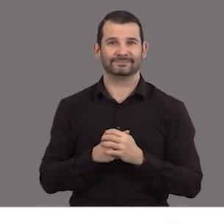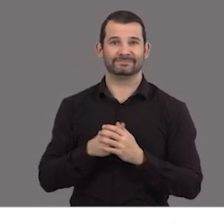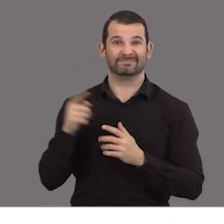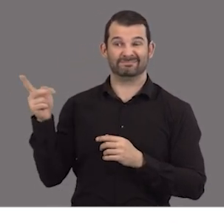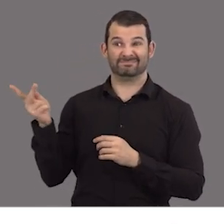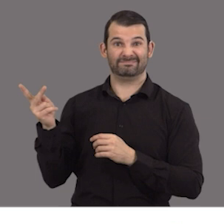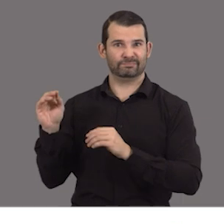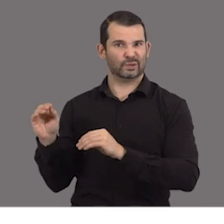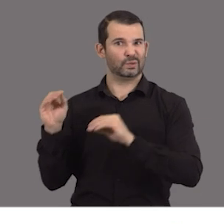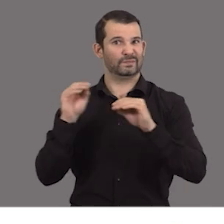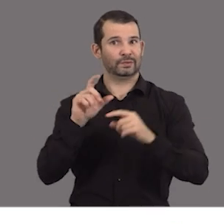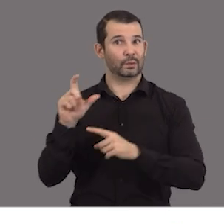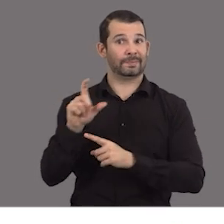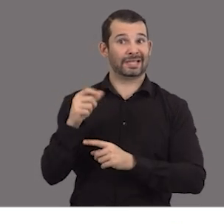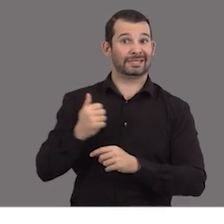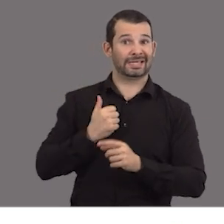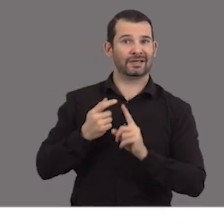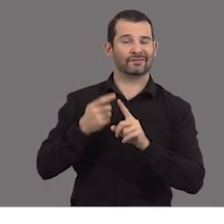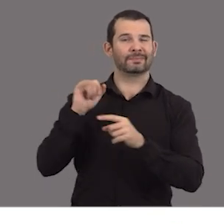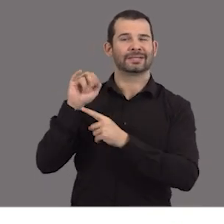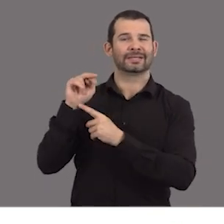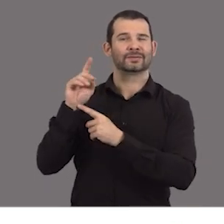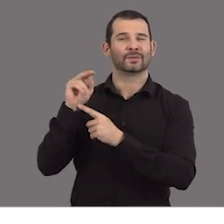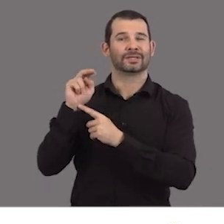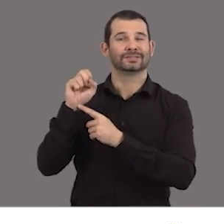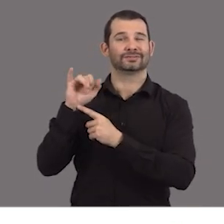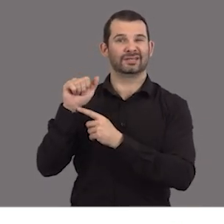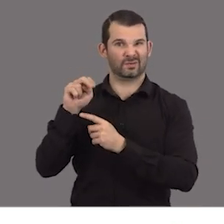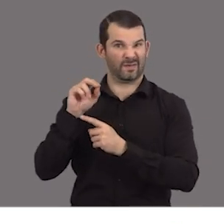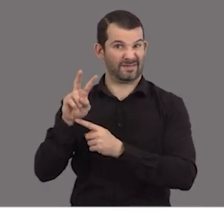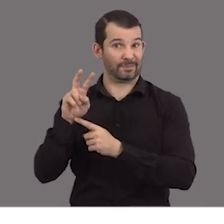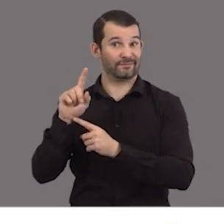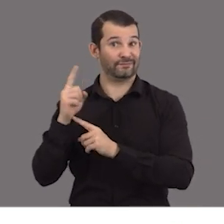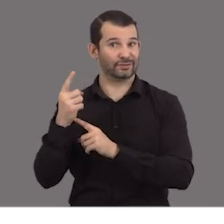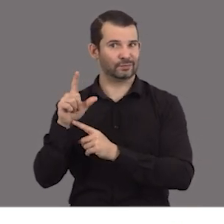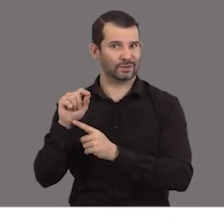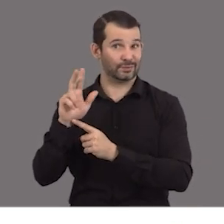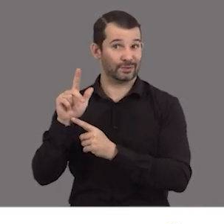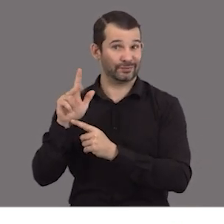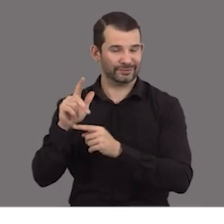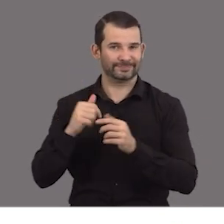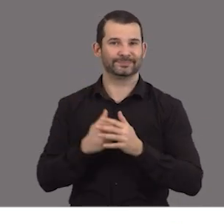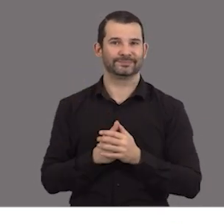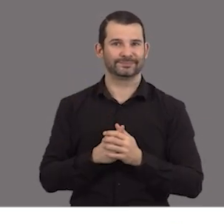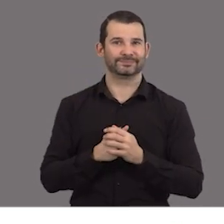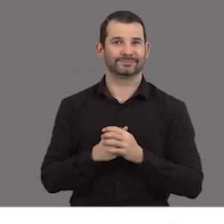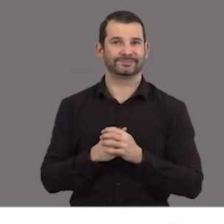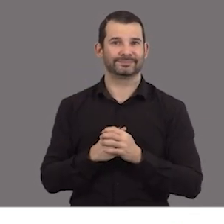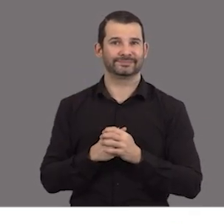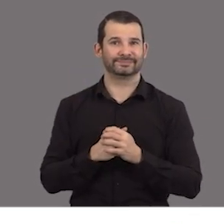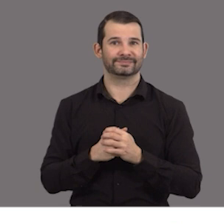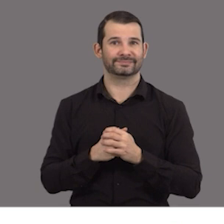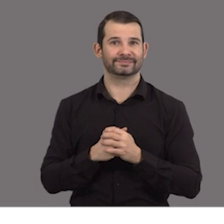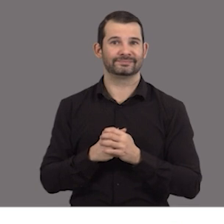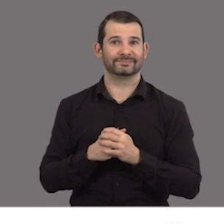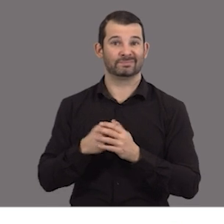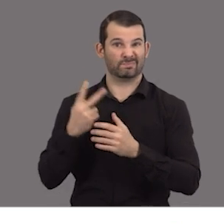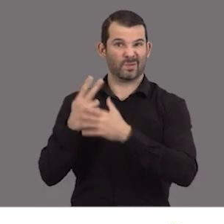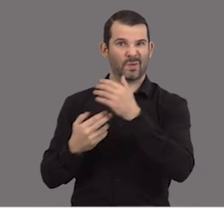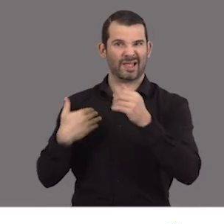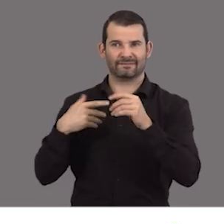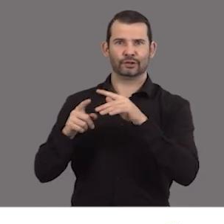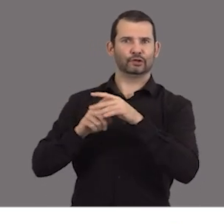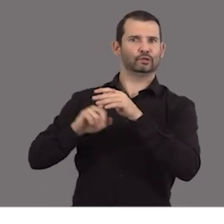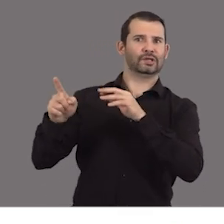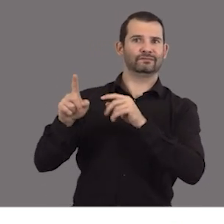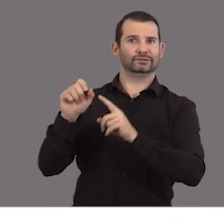They moved to Quebec, Canada from Indonesia on November 1st, 2023. They both have